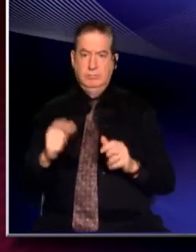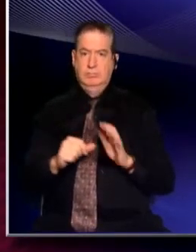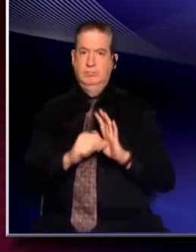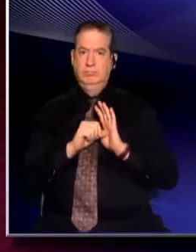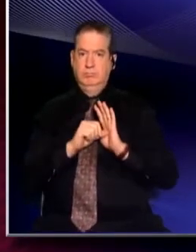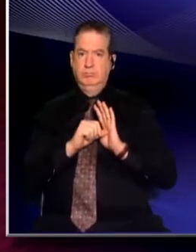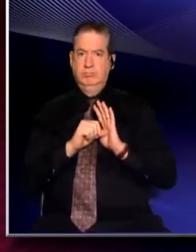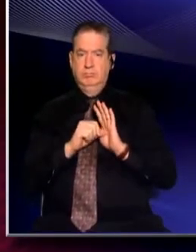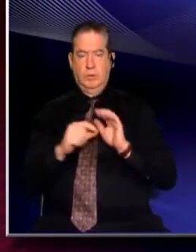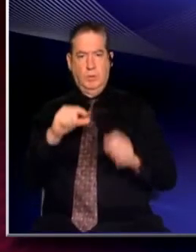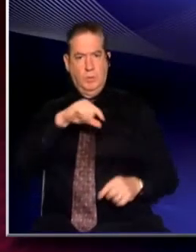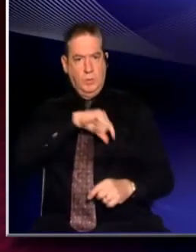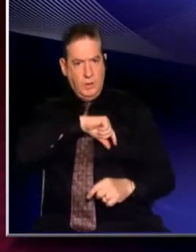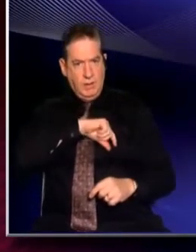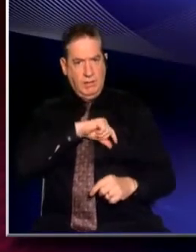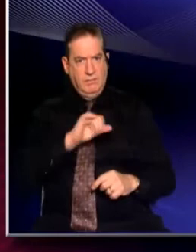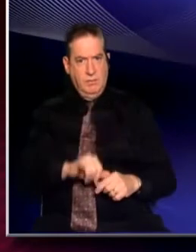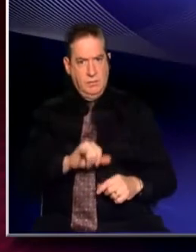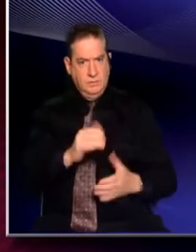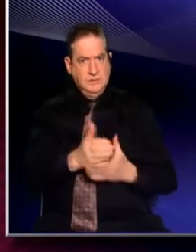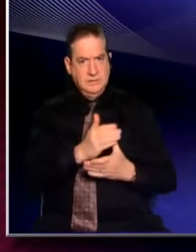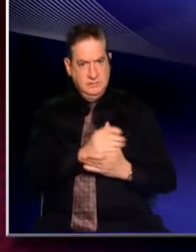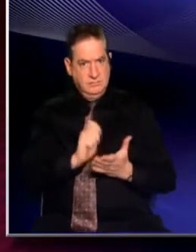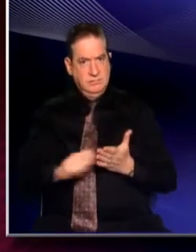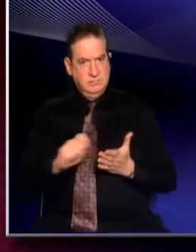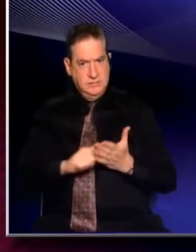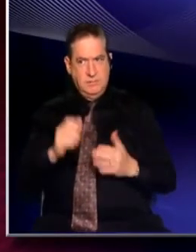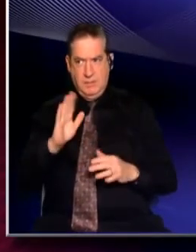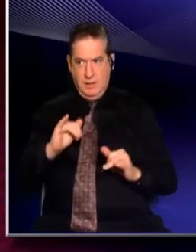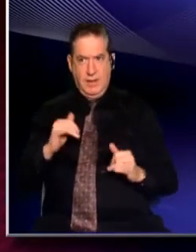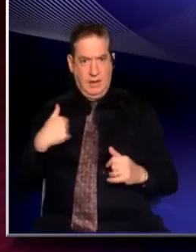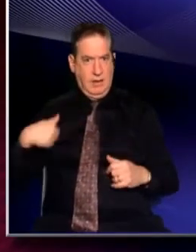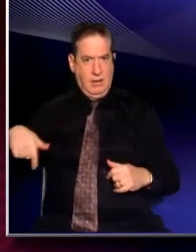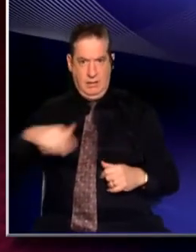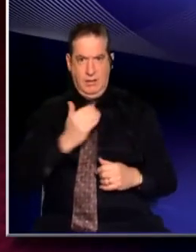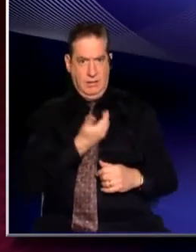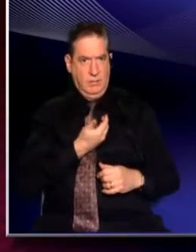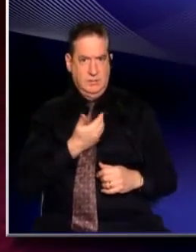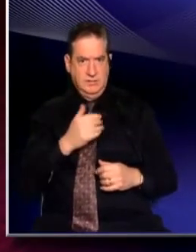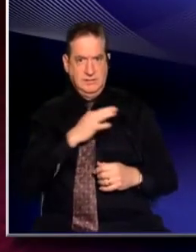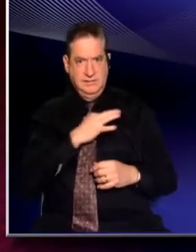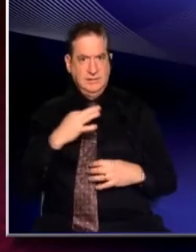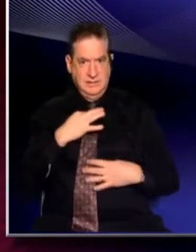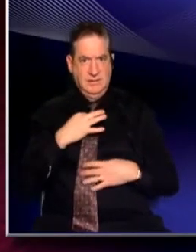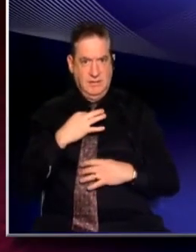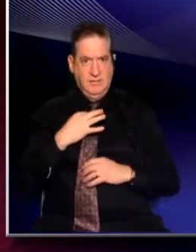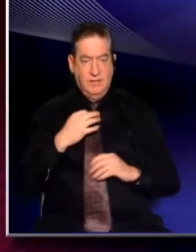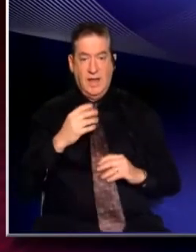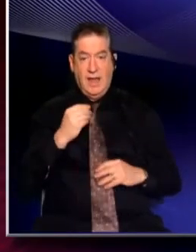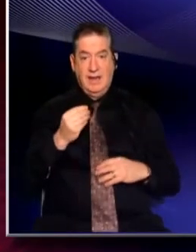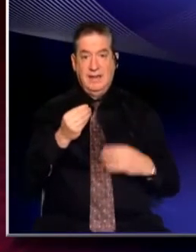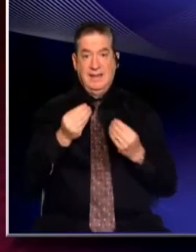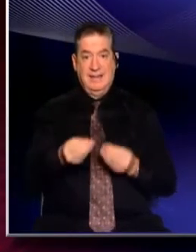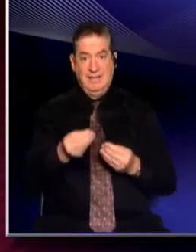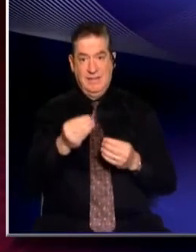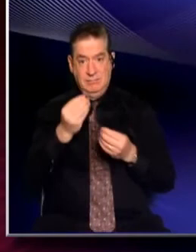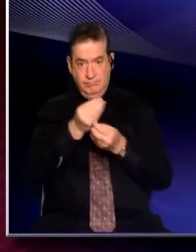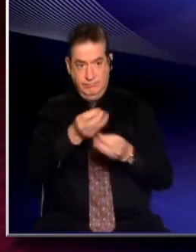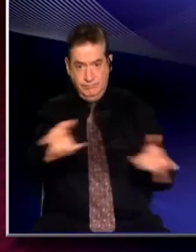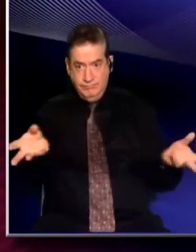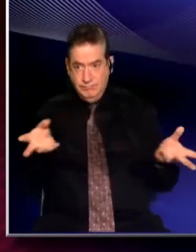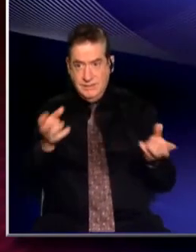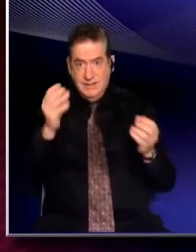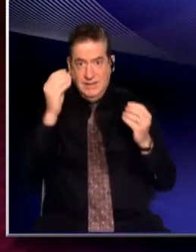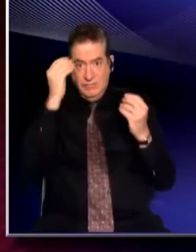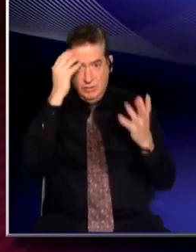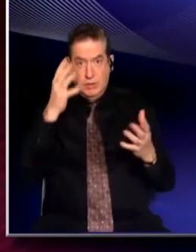with the quality of the lessons that are being written by our staff, as well as them giving this information out so other teachers